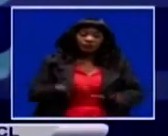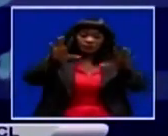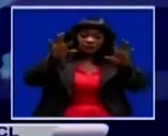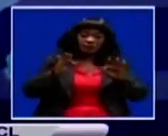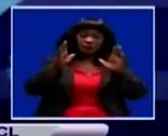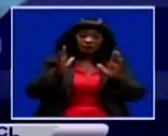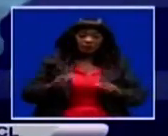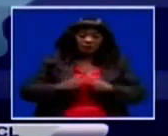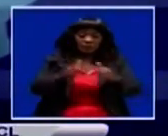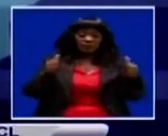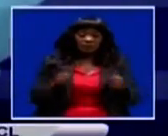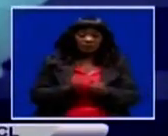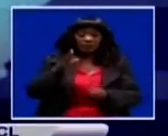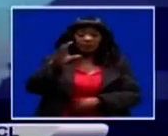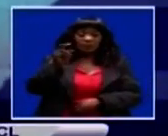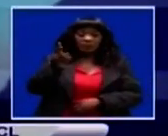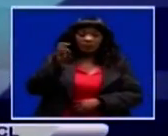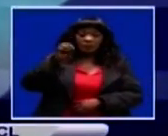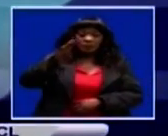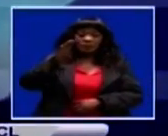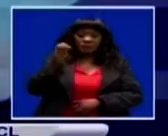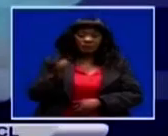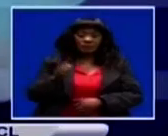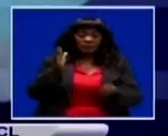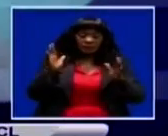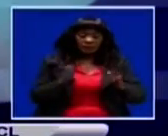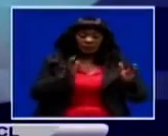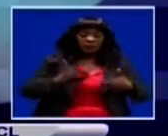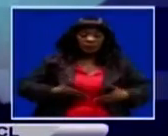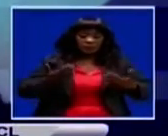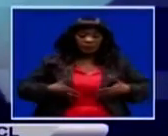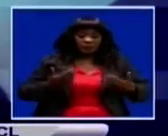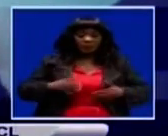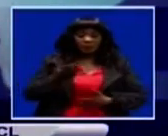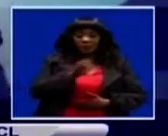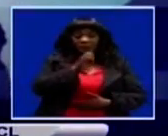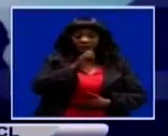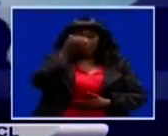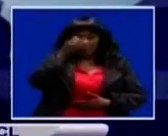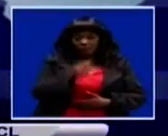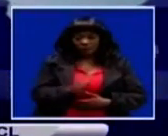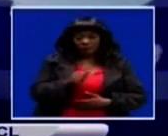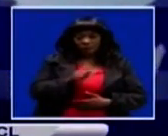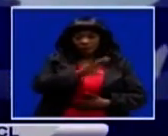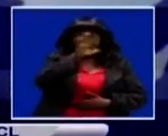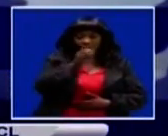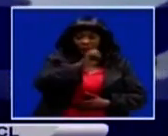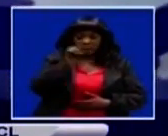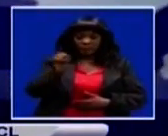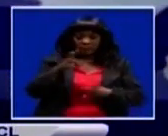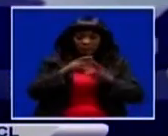Accountant General Dick Sichembe is impressed with the preparations for the Eastern South African Association of Accountants General